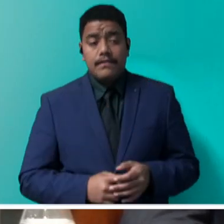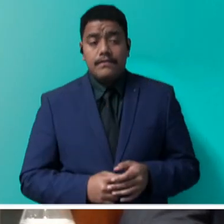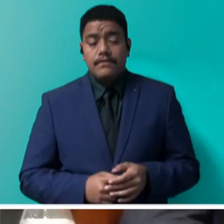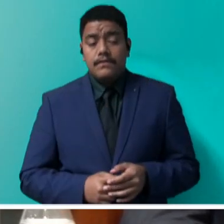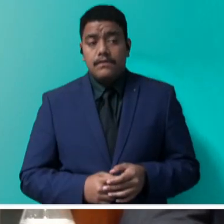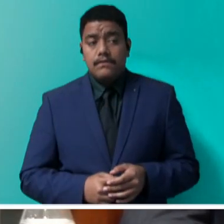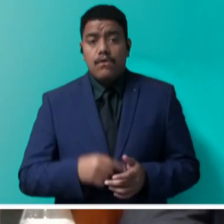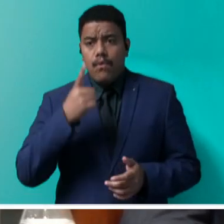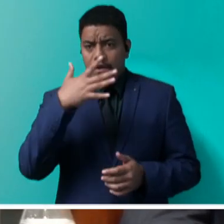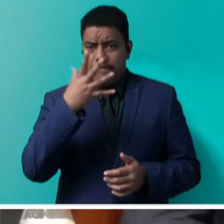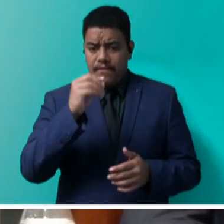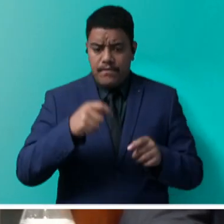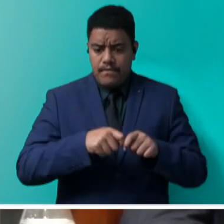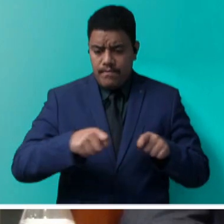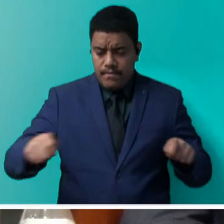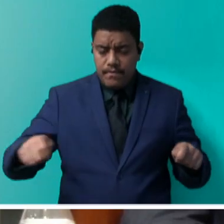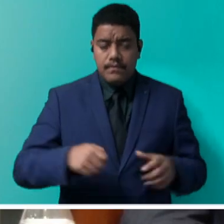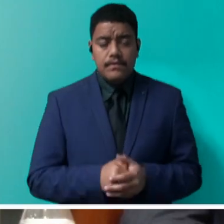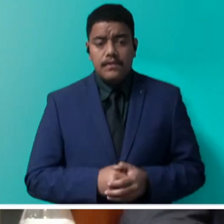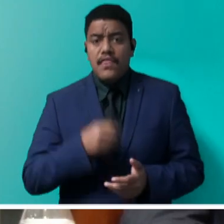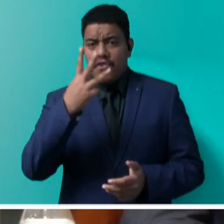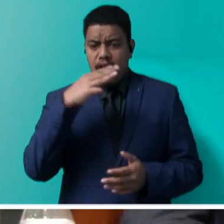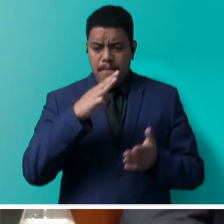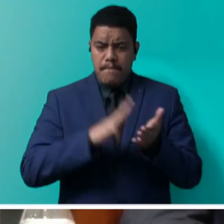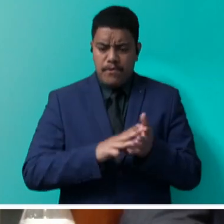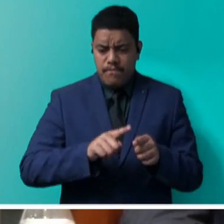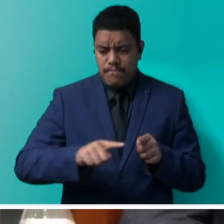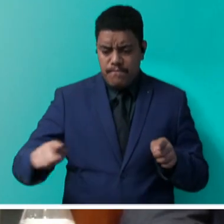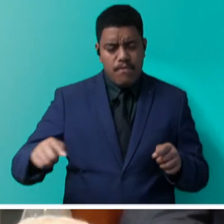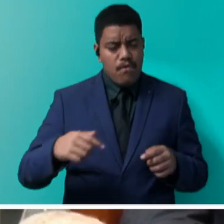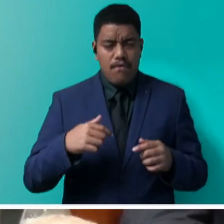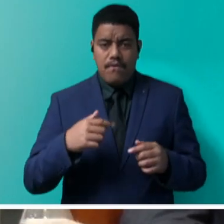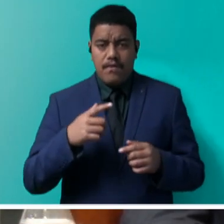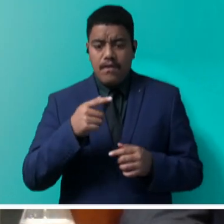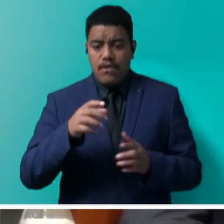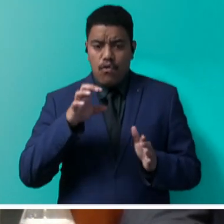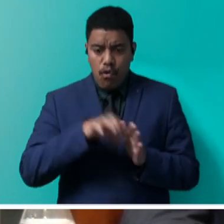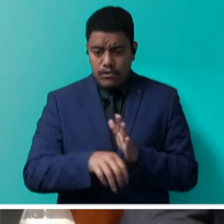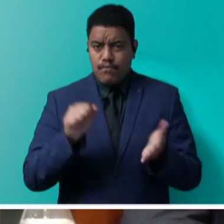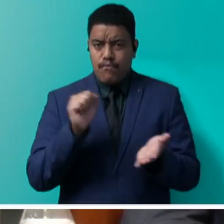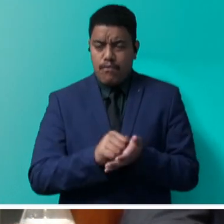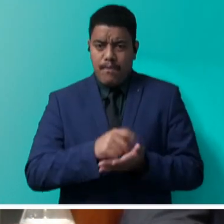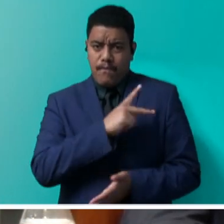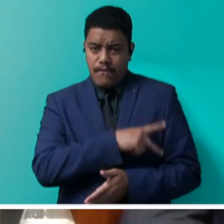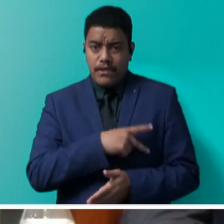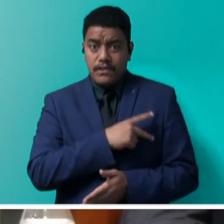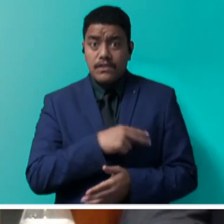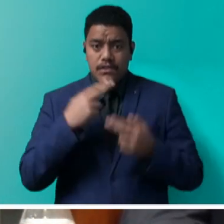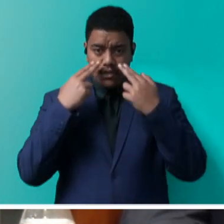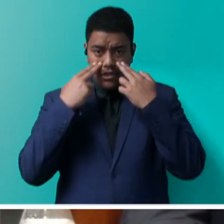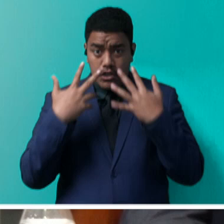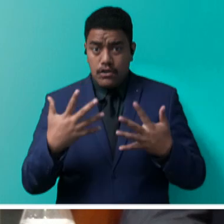meters, and Rakinwai 350 meters, which have benefited households using cost-effective nature-based